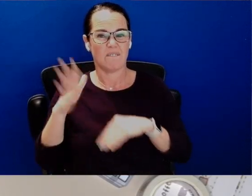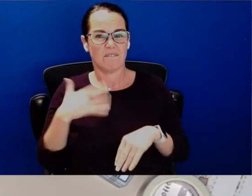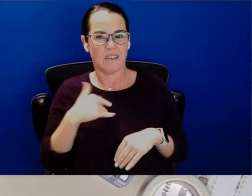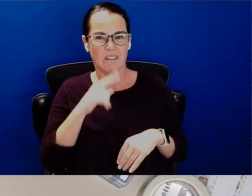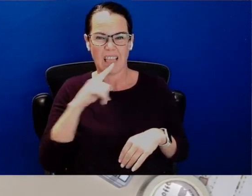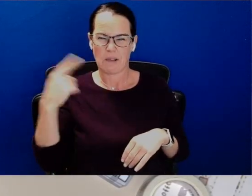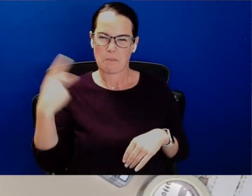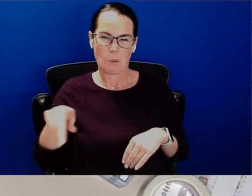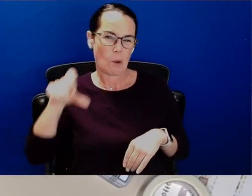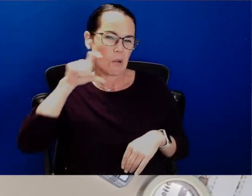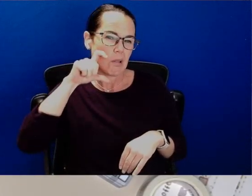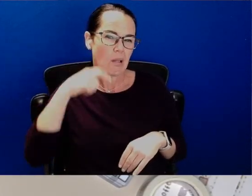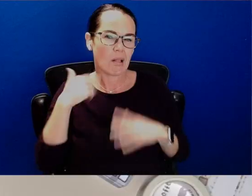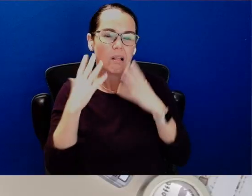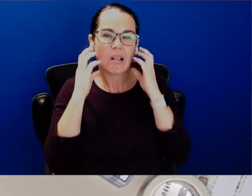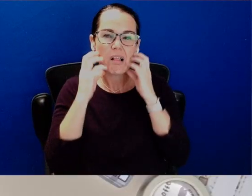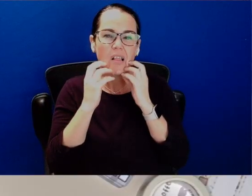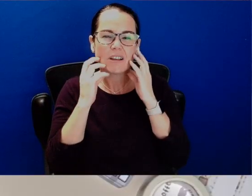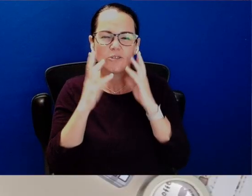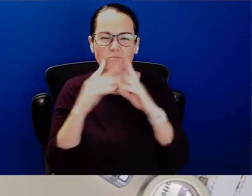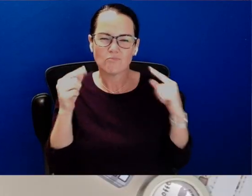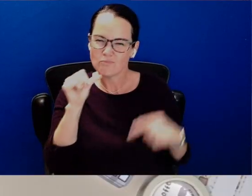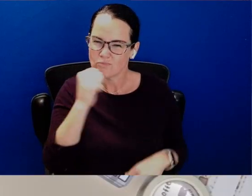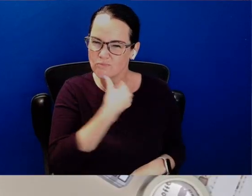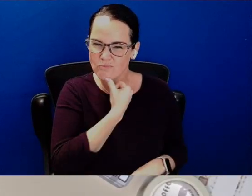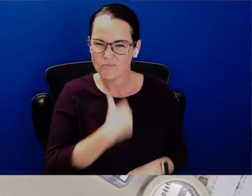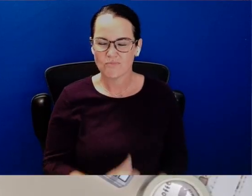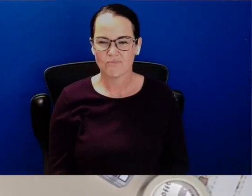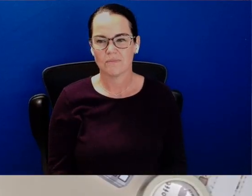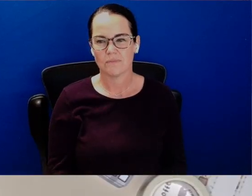bruised. All right.